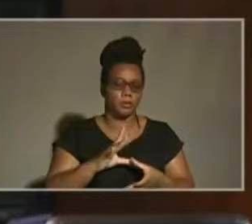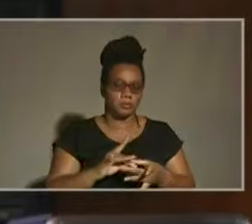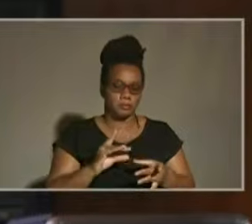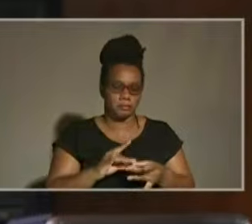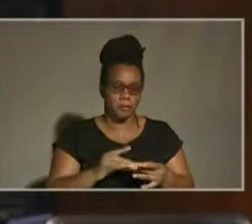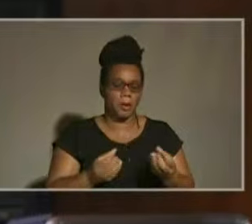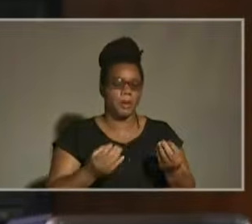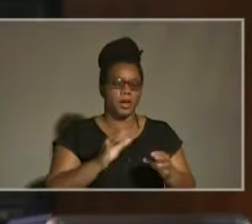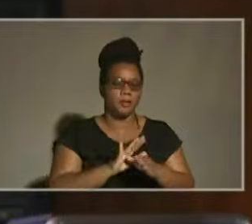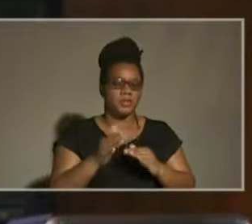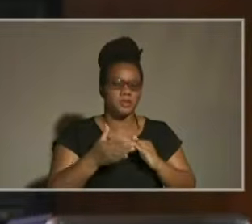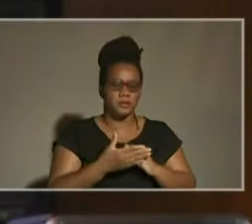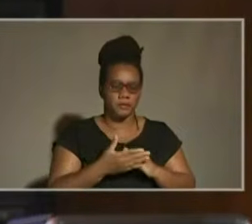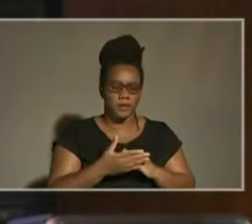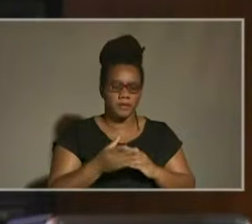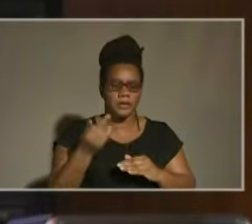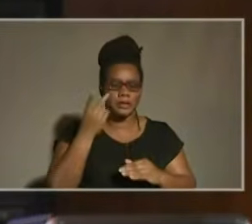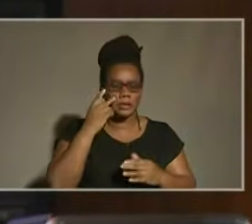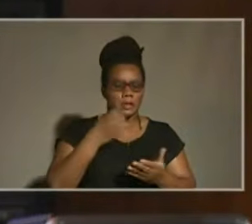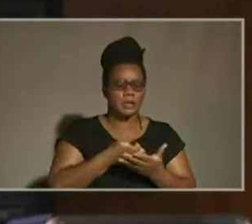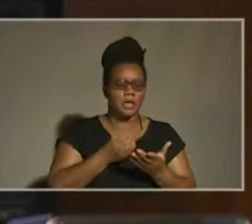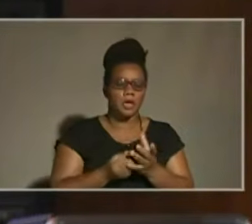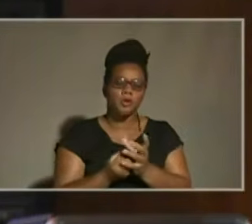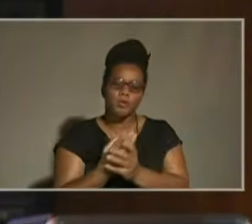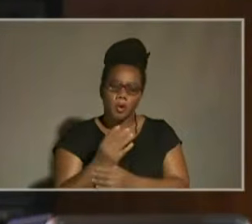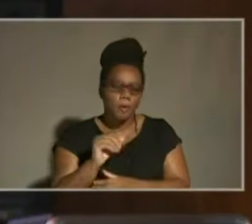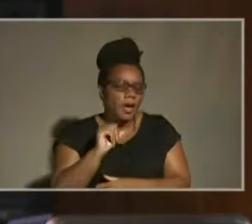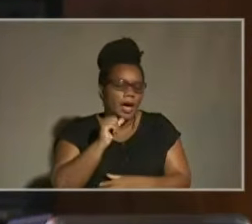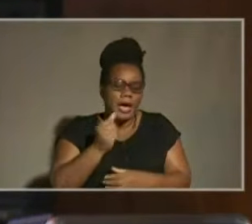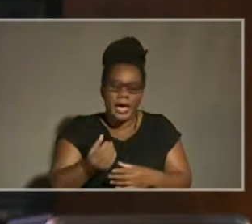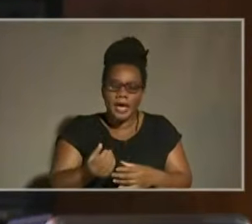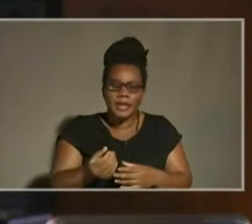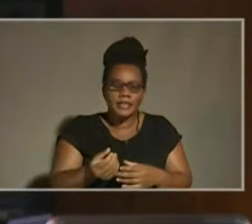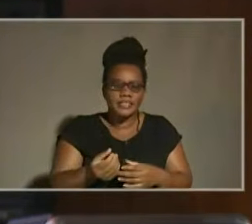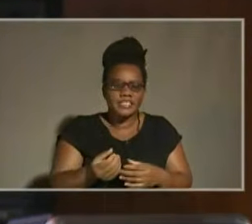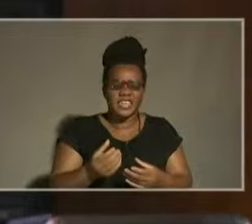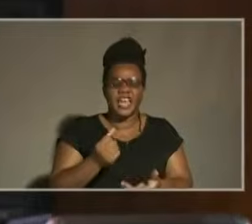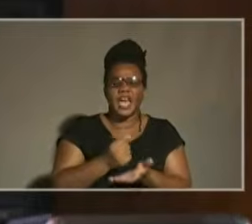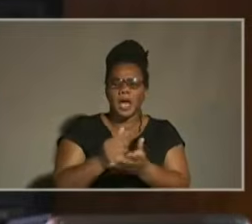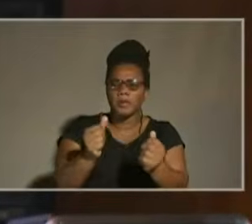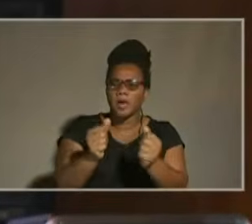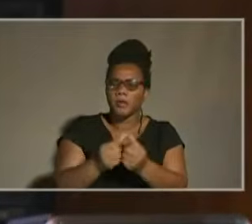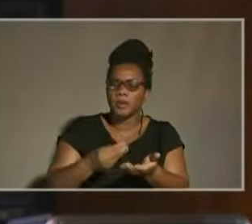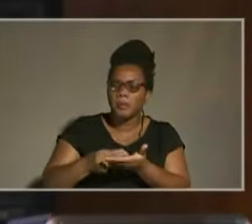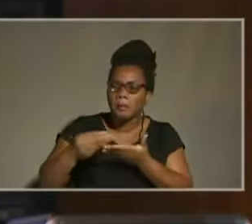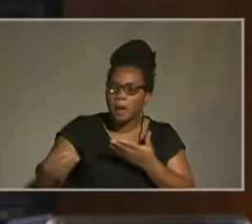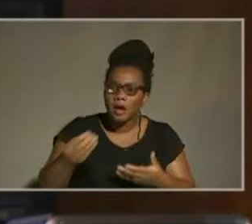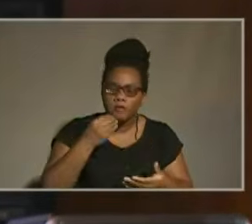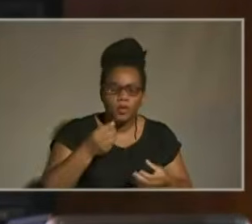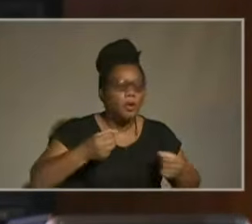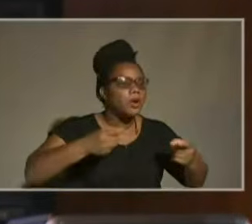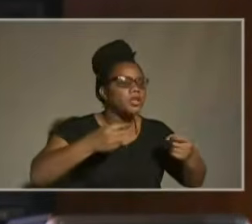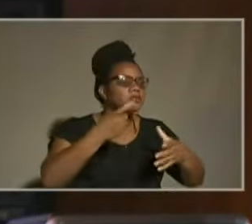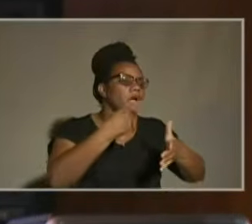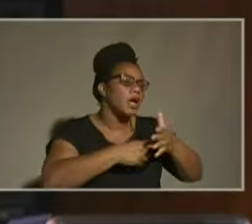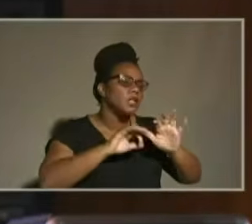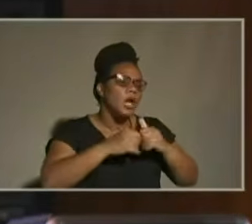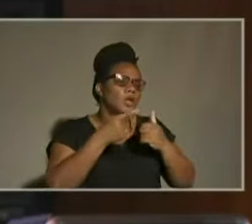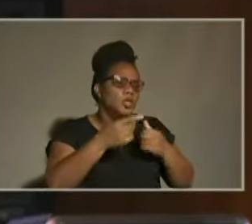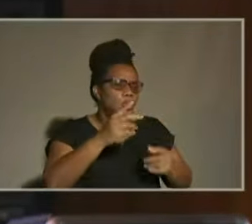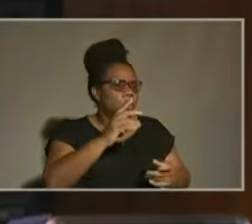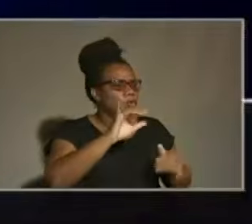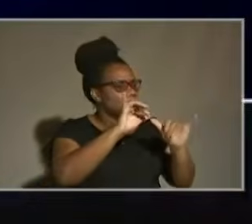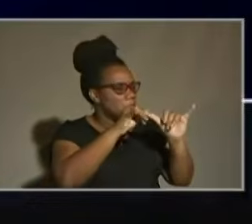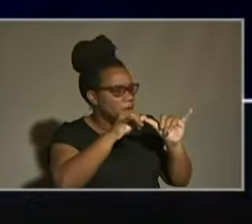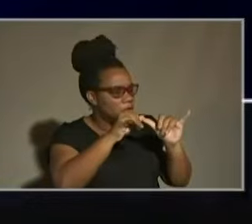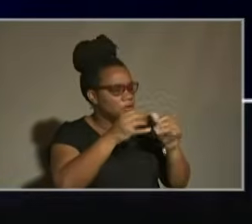economic growth that's been reported hasn't lowered their grocery bills or electricity costs. How do you measure economic